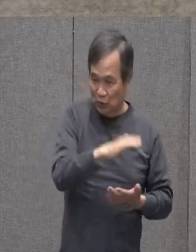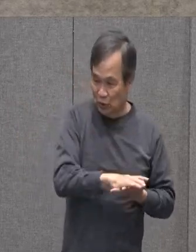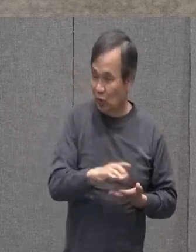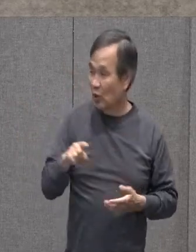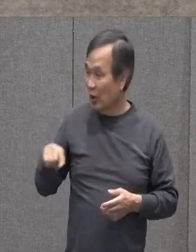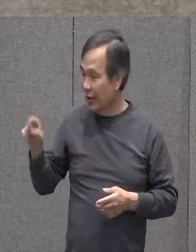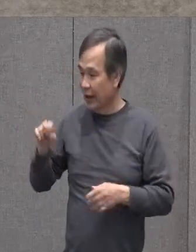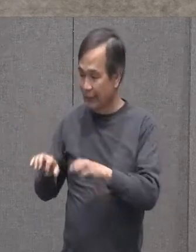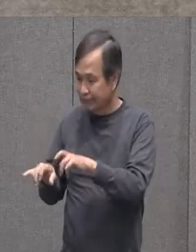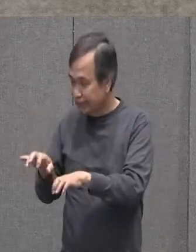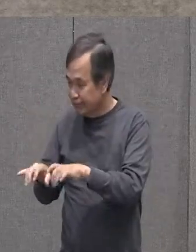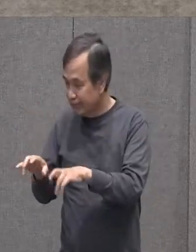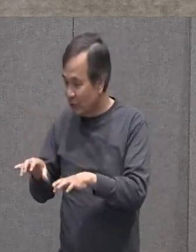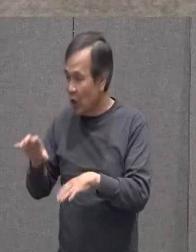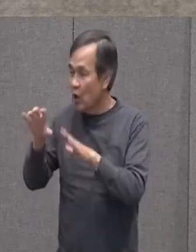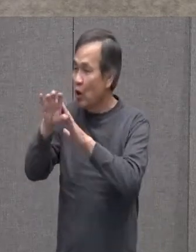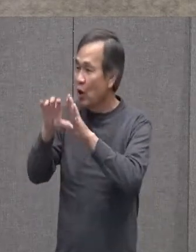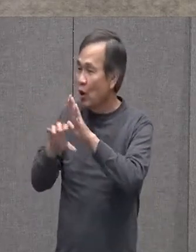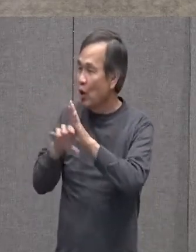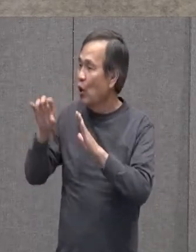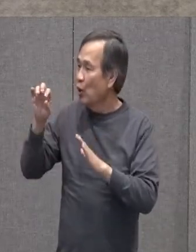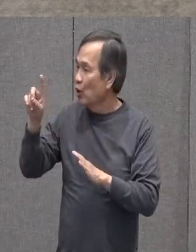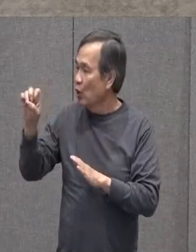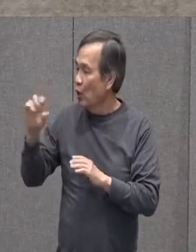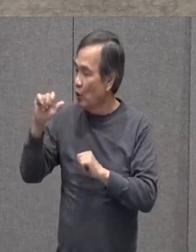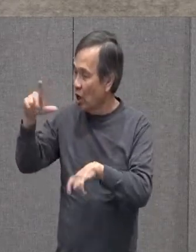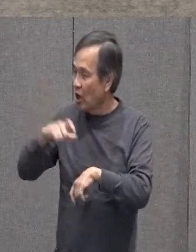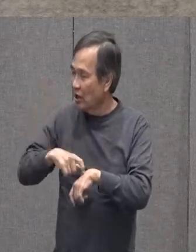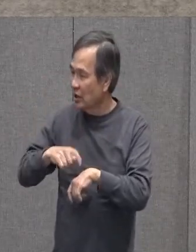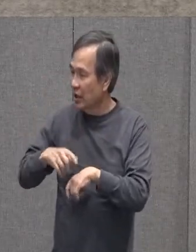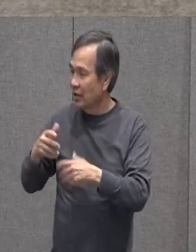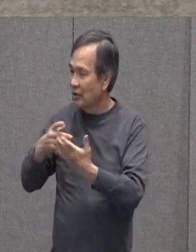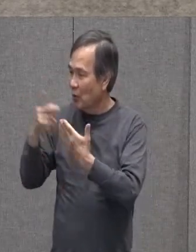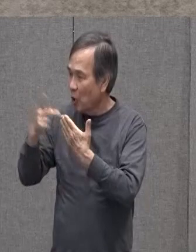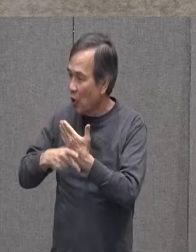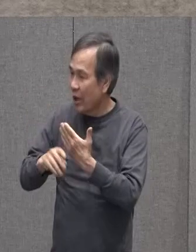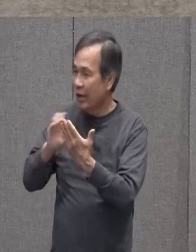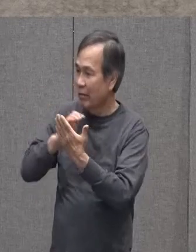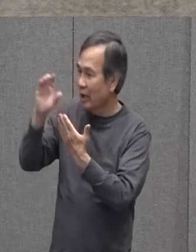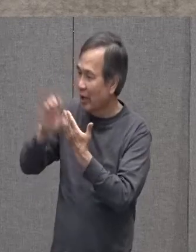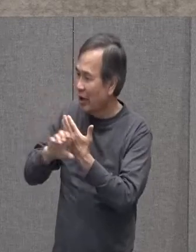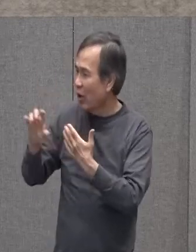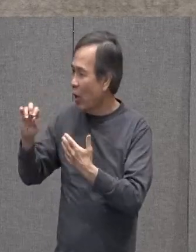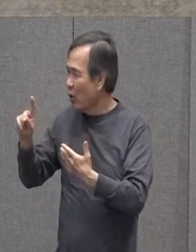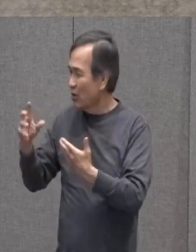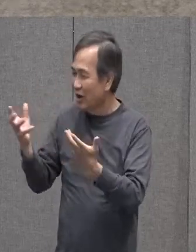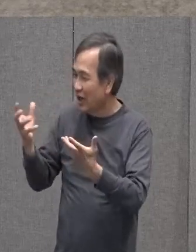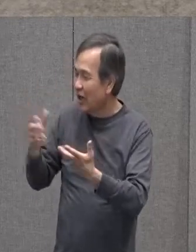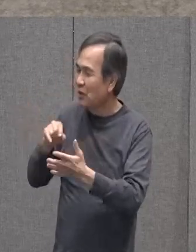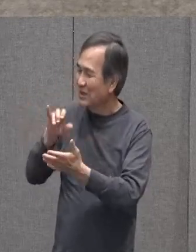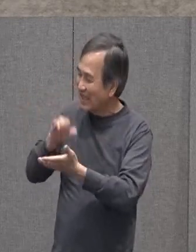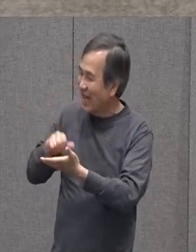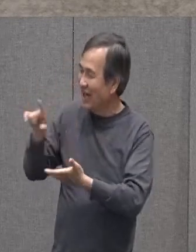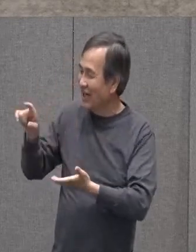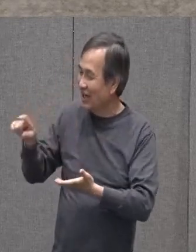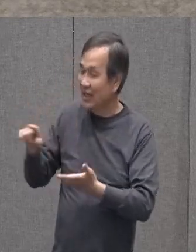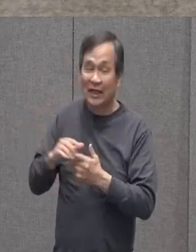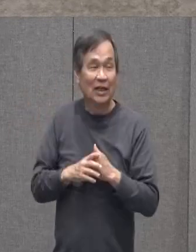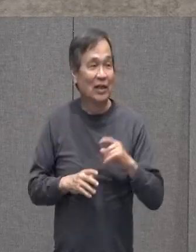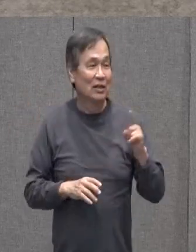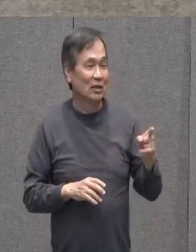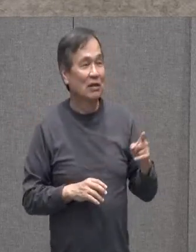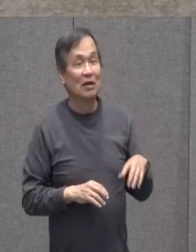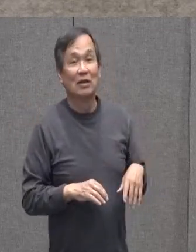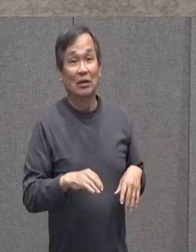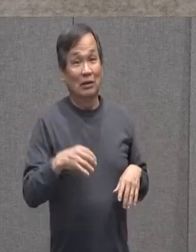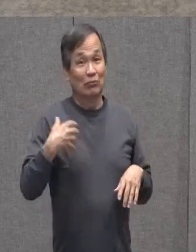our friends who might not code, could we explain a little bit more how coding works or what it takes to code a robot? Well, sure. There's actually quite a